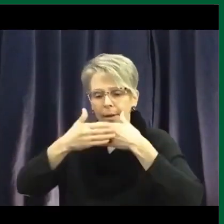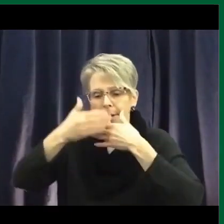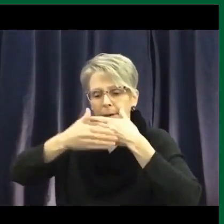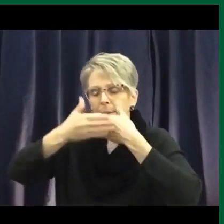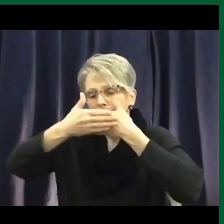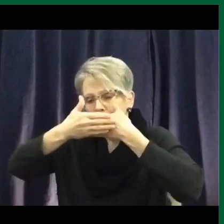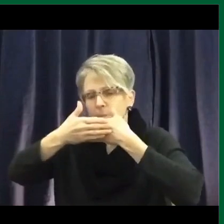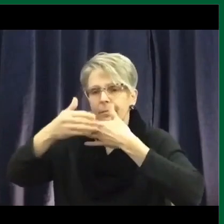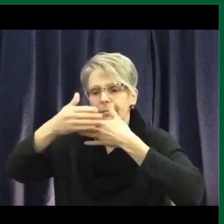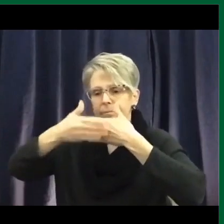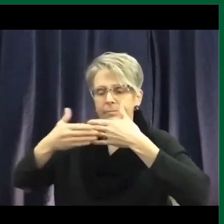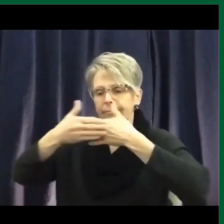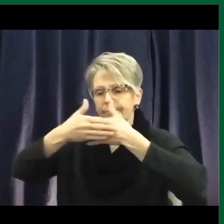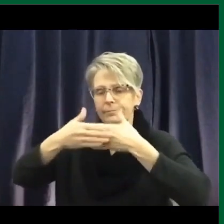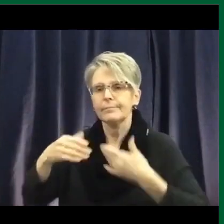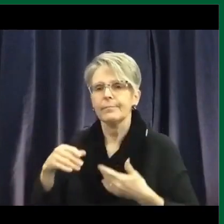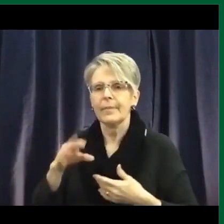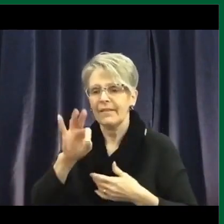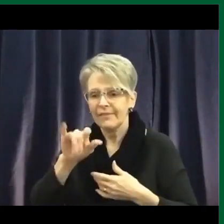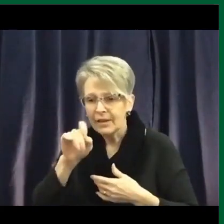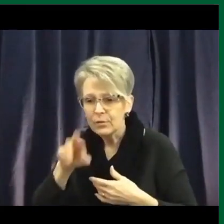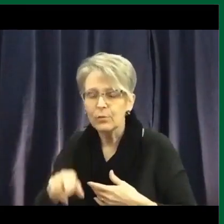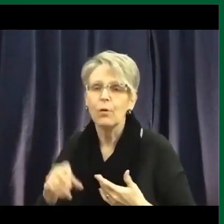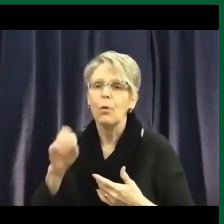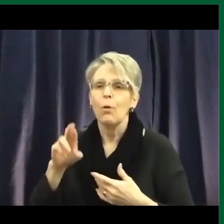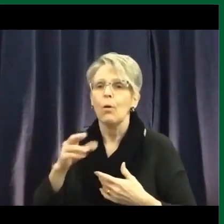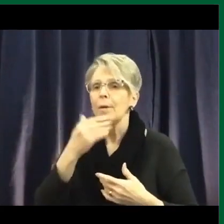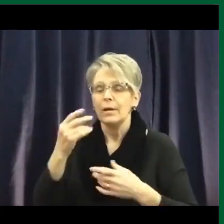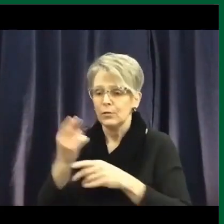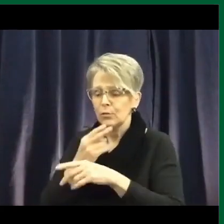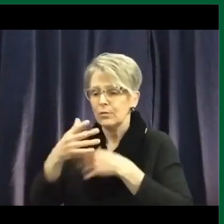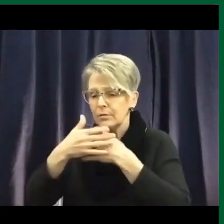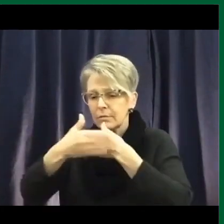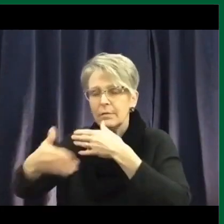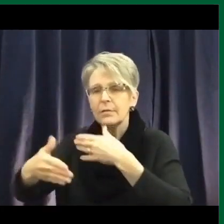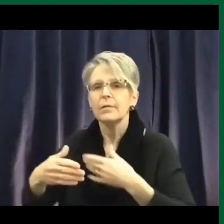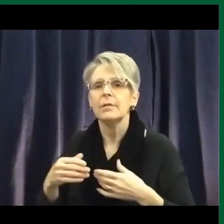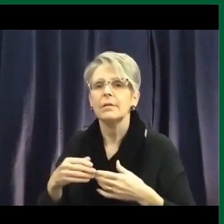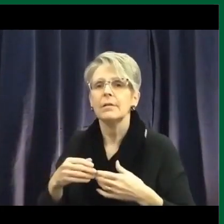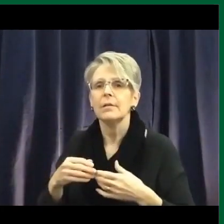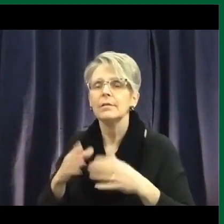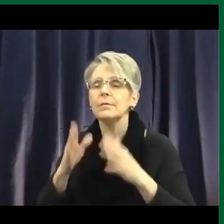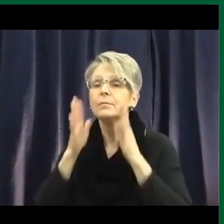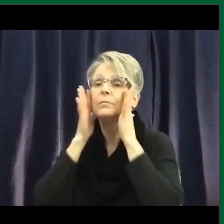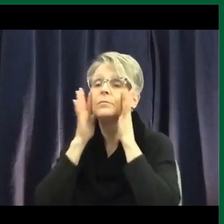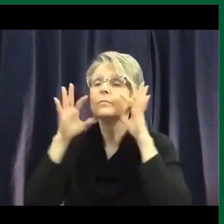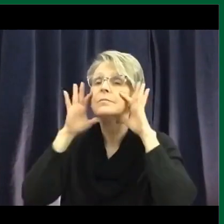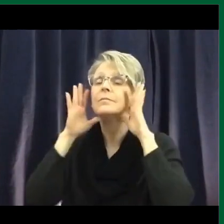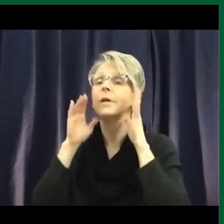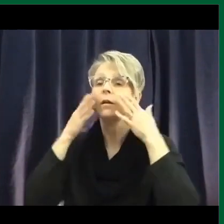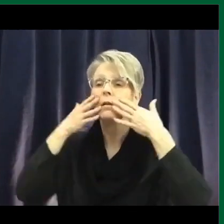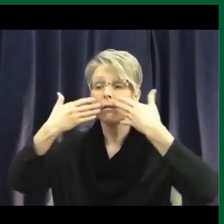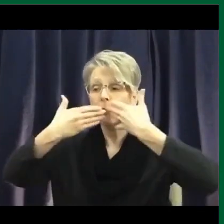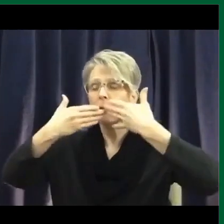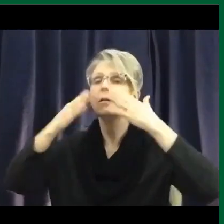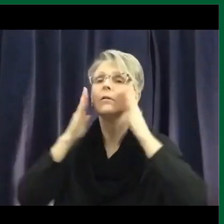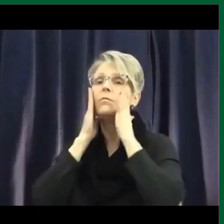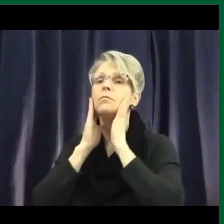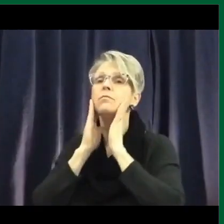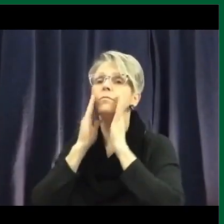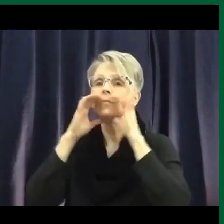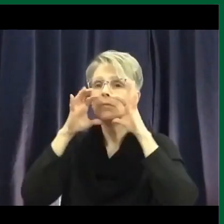filter, or the best reusable mask you have, fit it snugly around your face. The air should be going in and